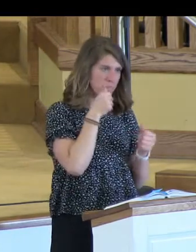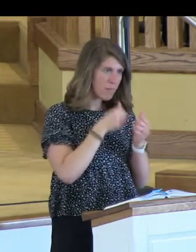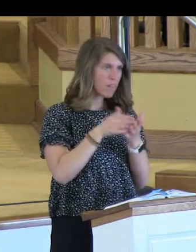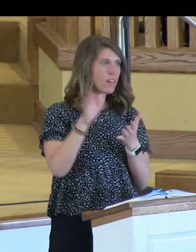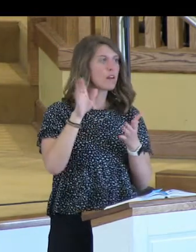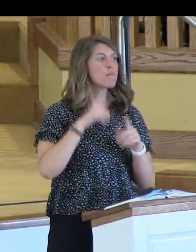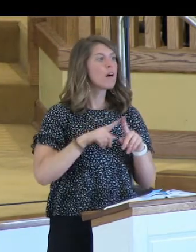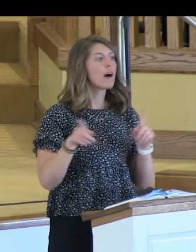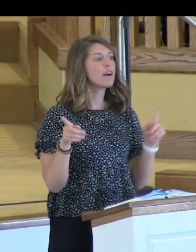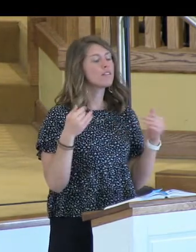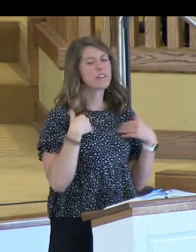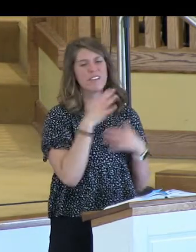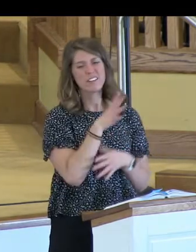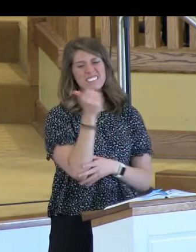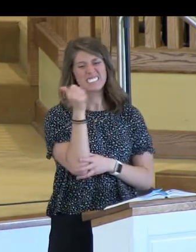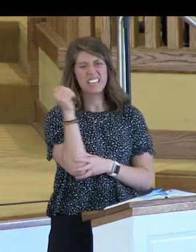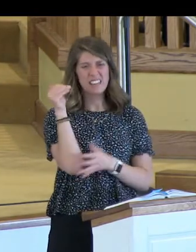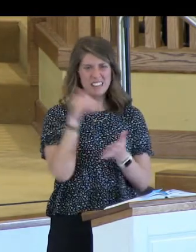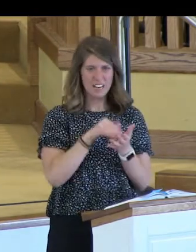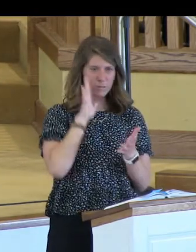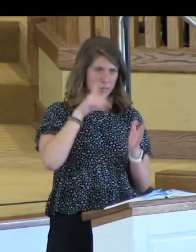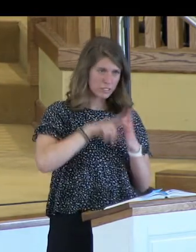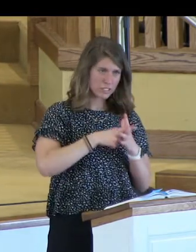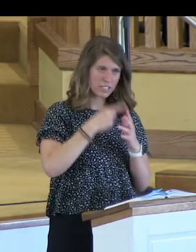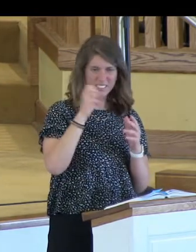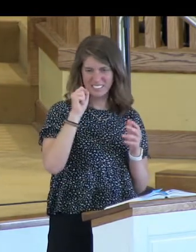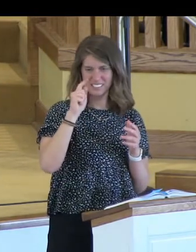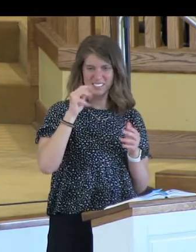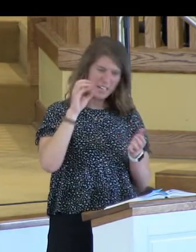but we have about 10,000. We're going to start stamping